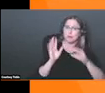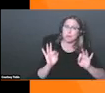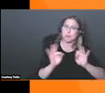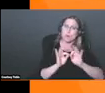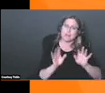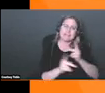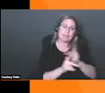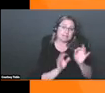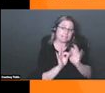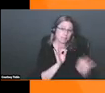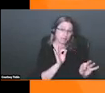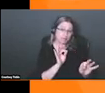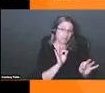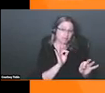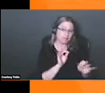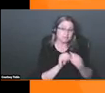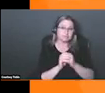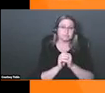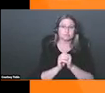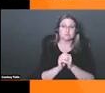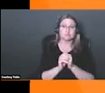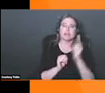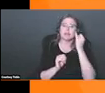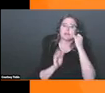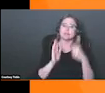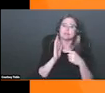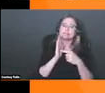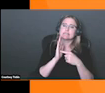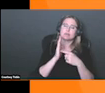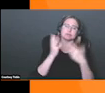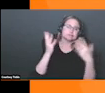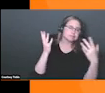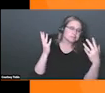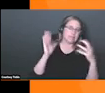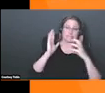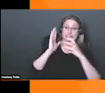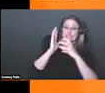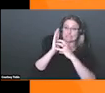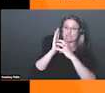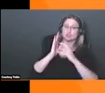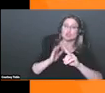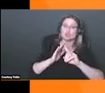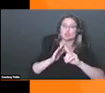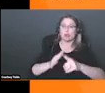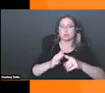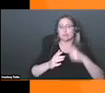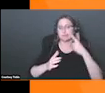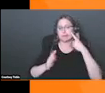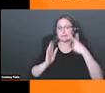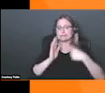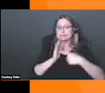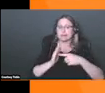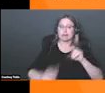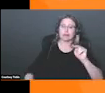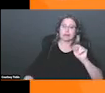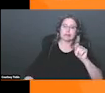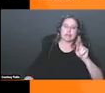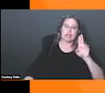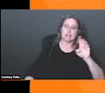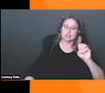at the beginning of a section, let's say it's the Nature Conservancy of Canada, their acronym